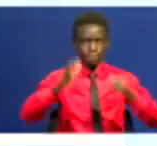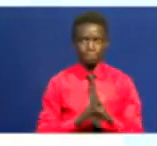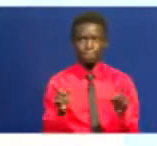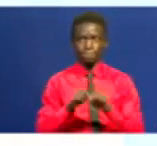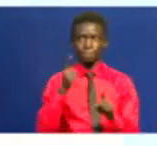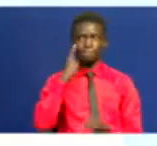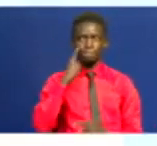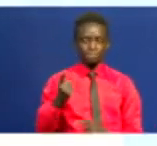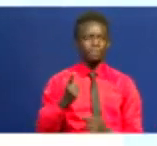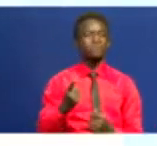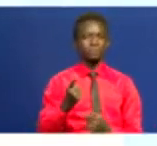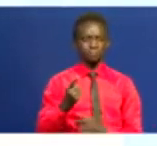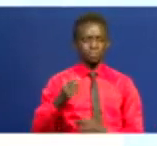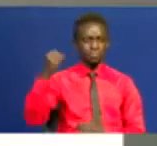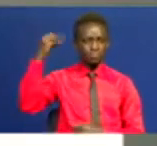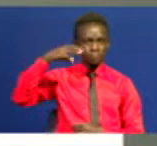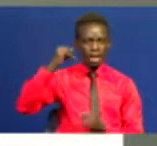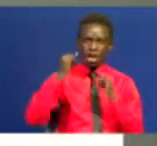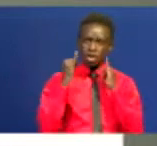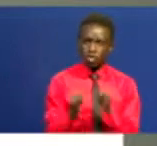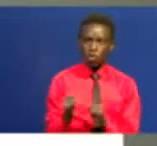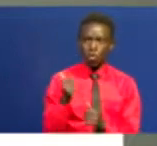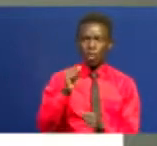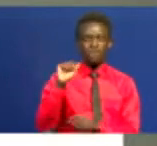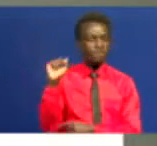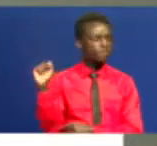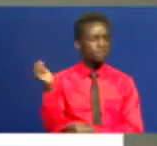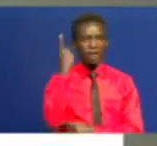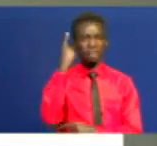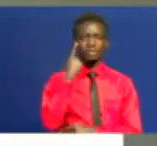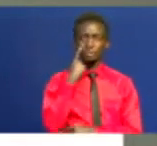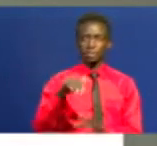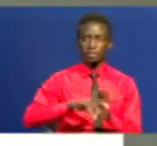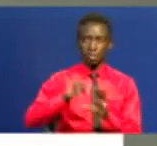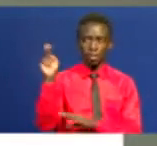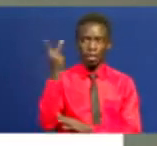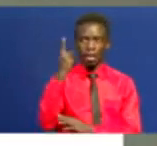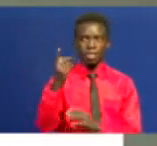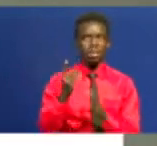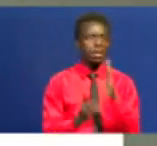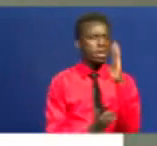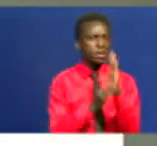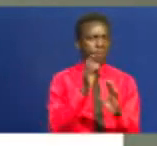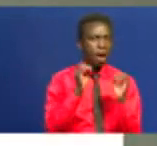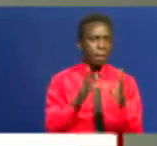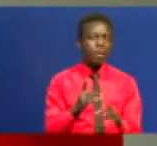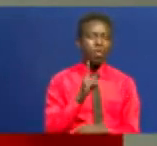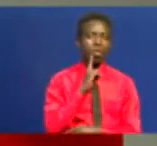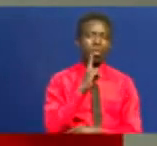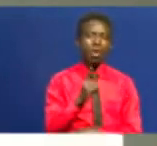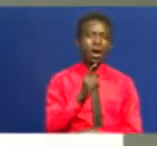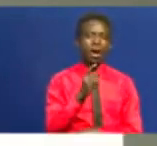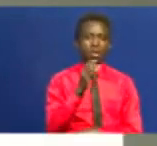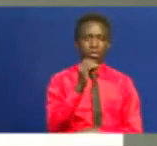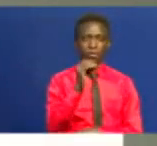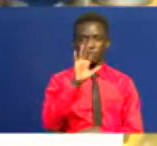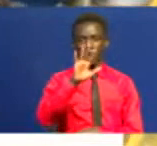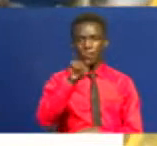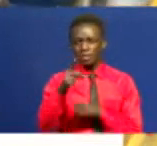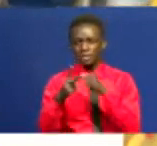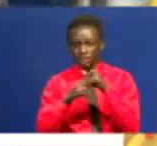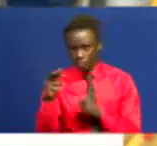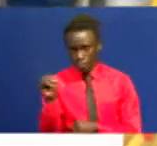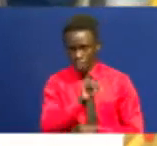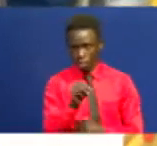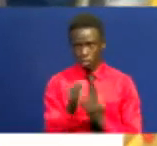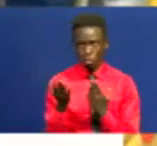energy power station, which is the first of its kind in Kenya, was developed at a cost of 105.7 million shillings